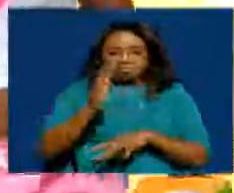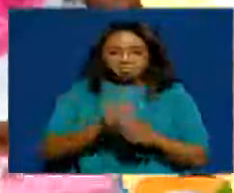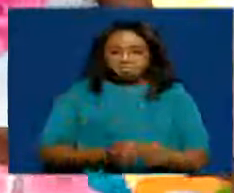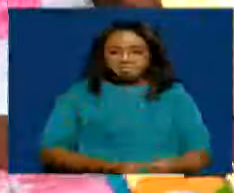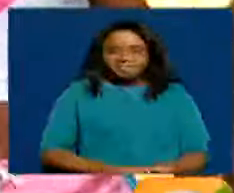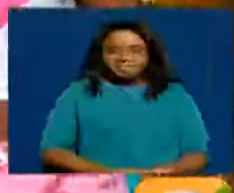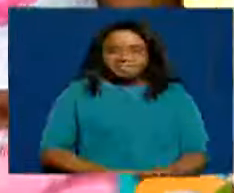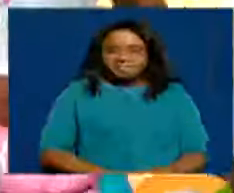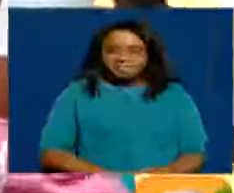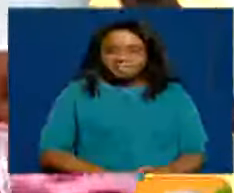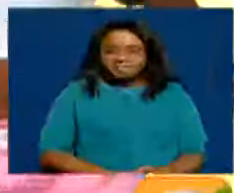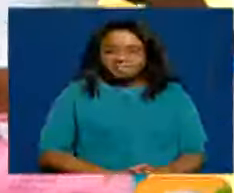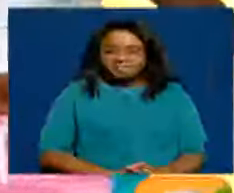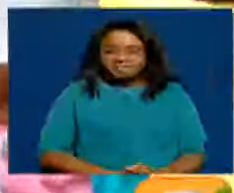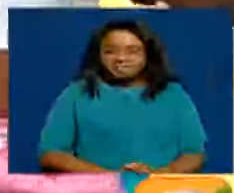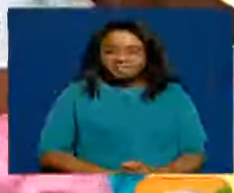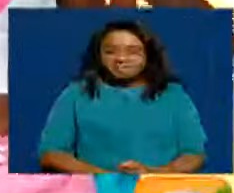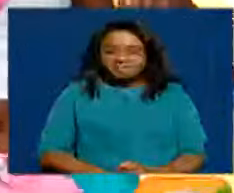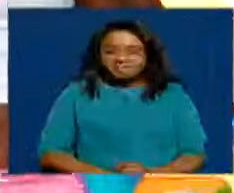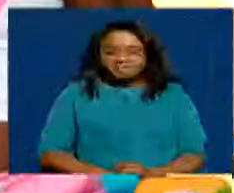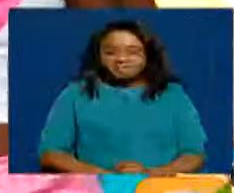favorite tunes.